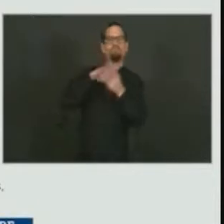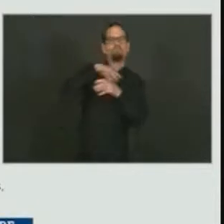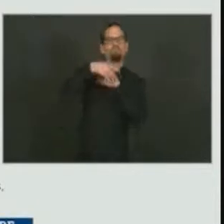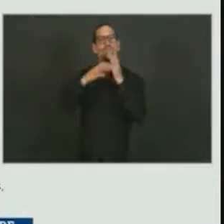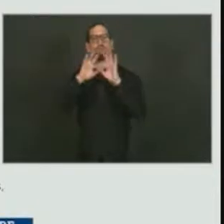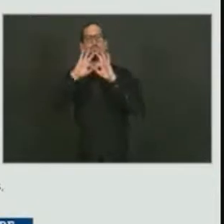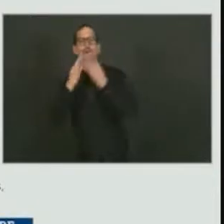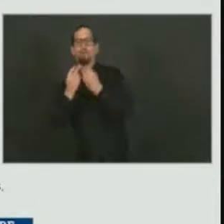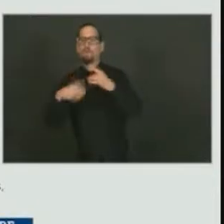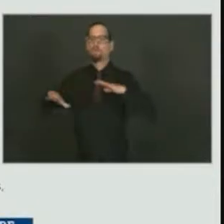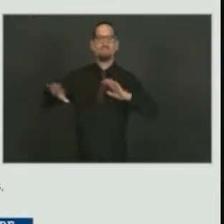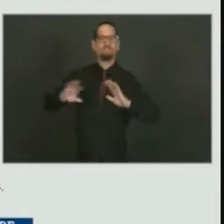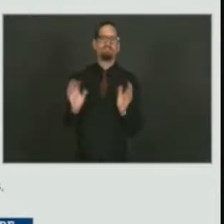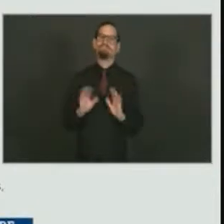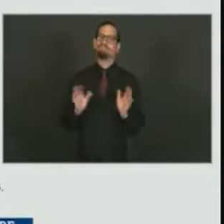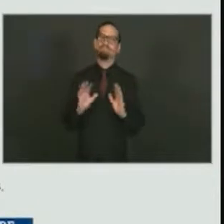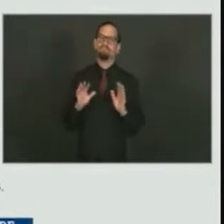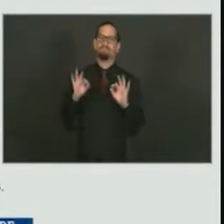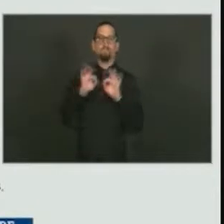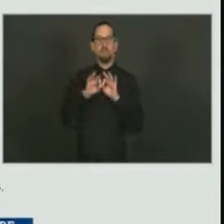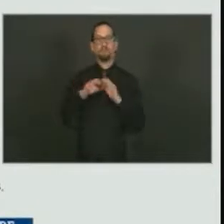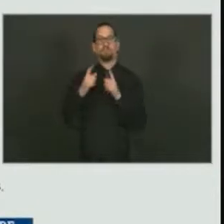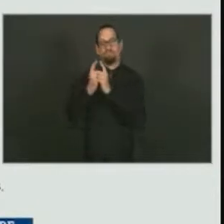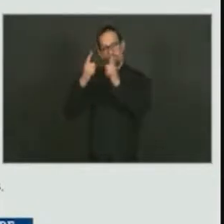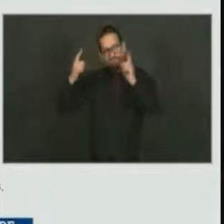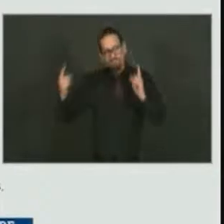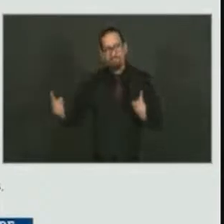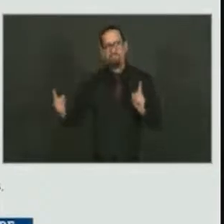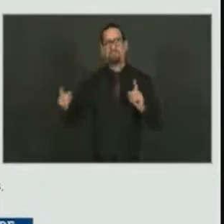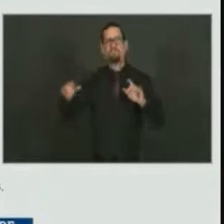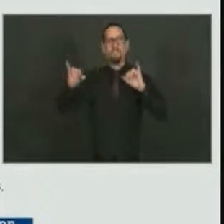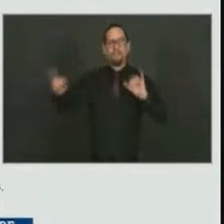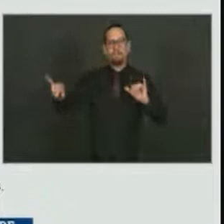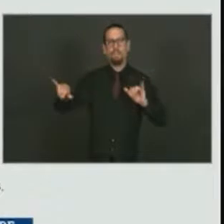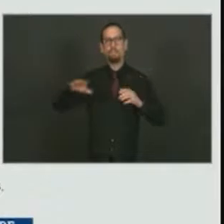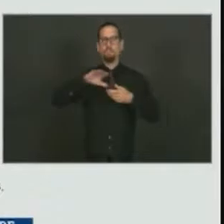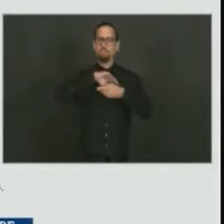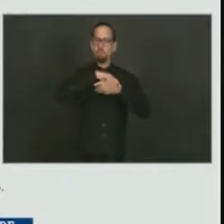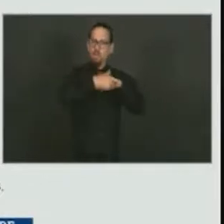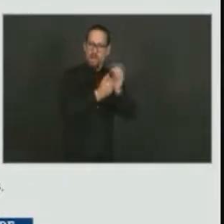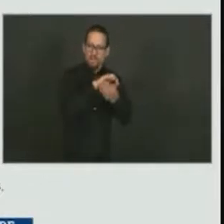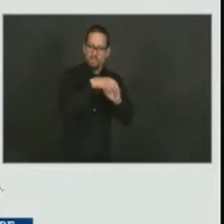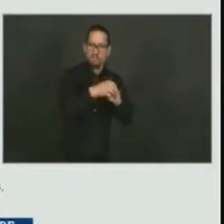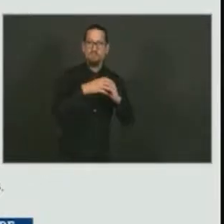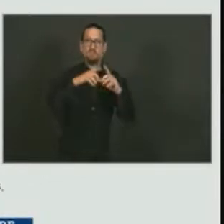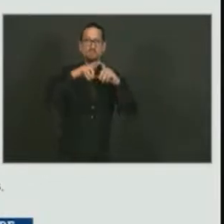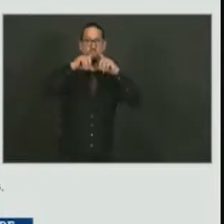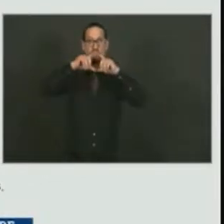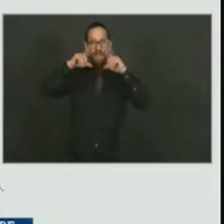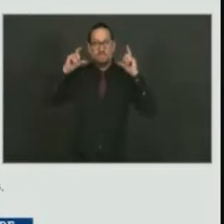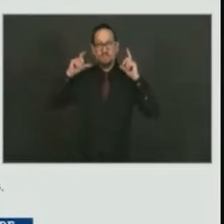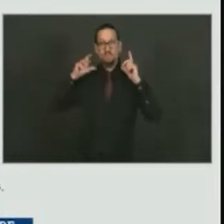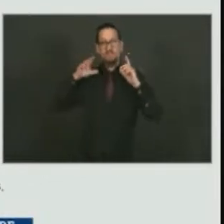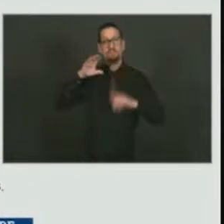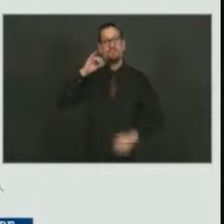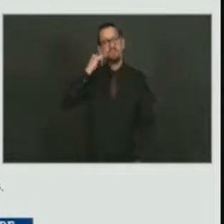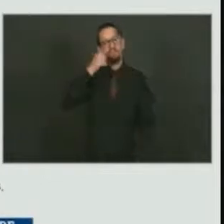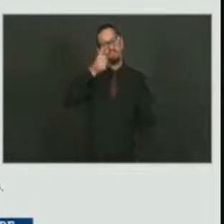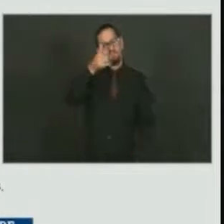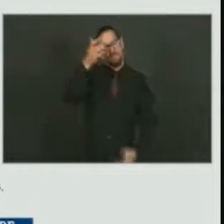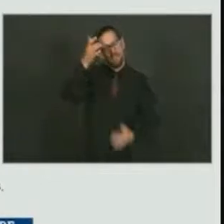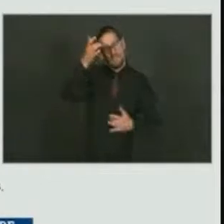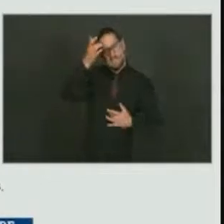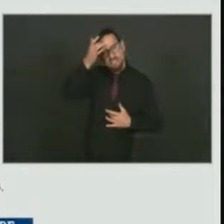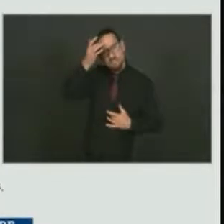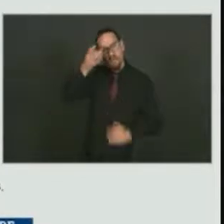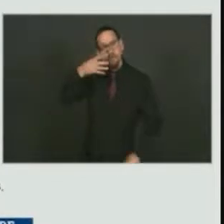rules. Wash your hands, stay 6 feet apart. Do not leave your house if you're sick. Wear your mask, even